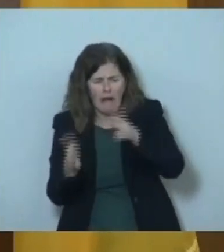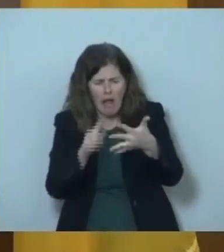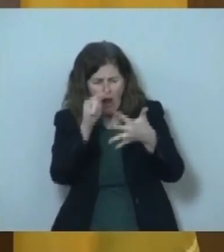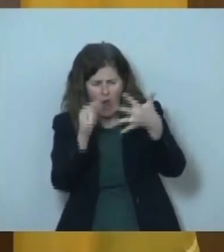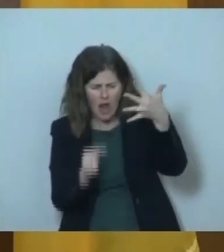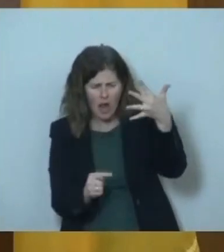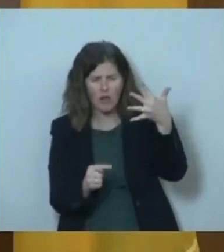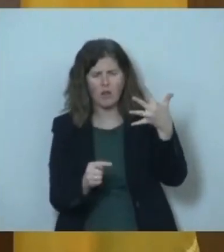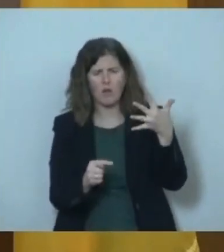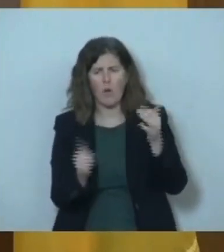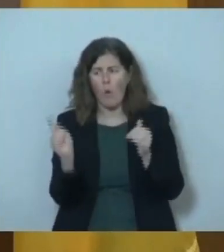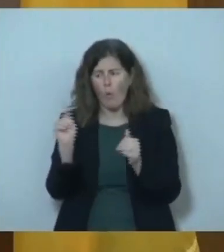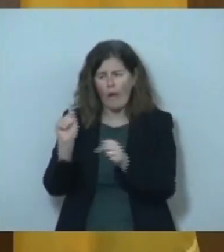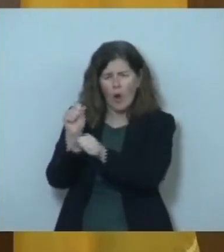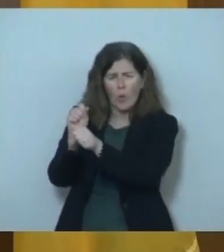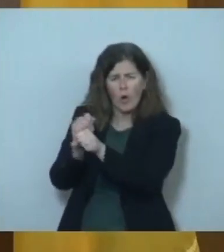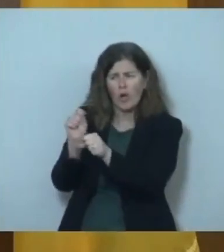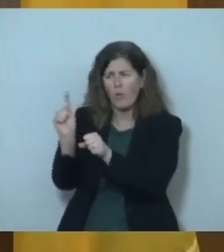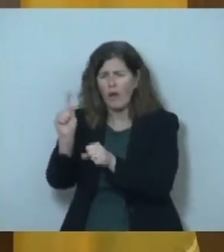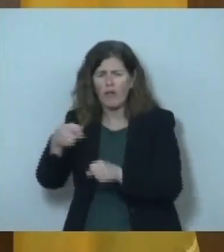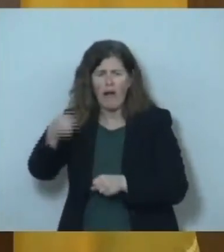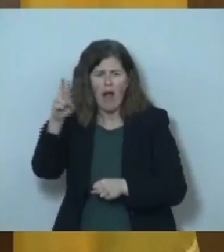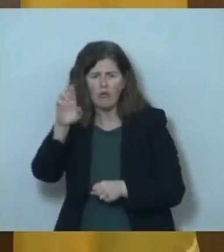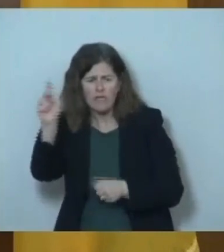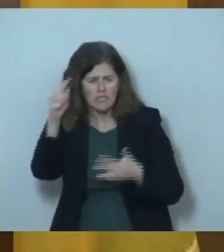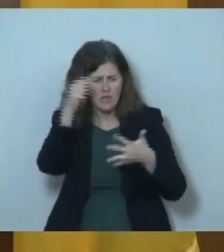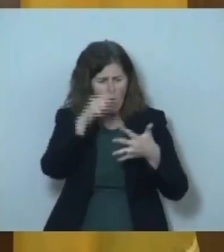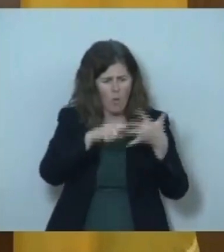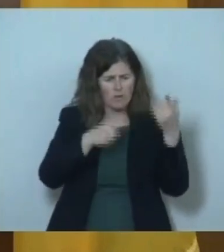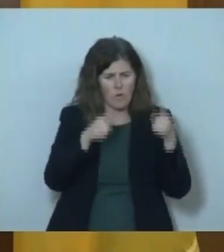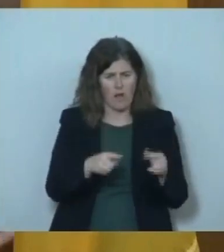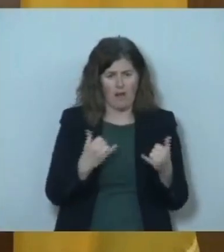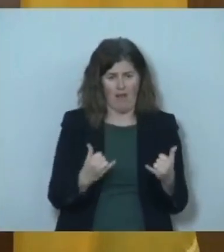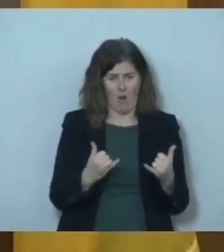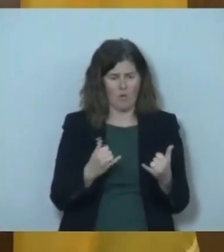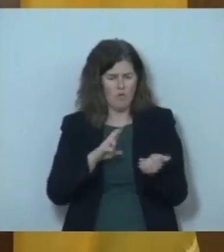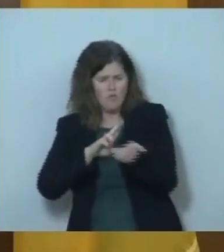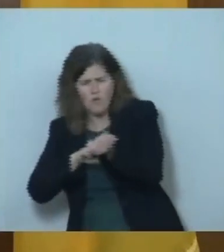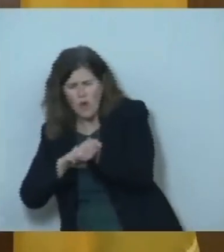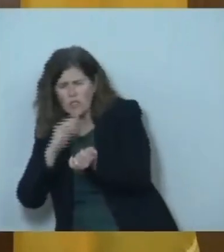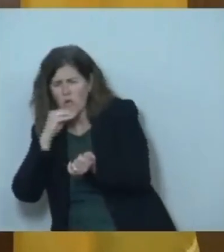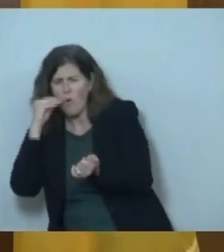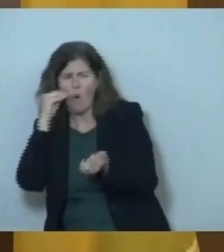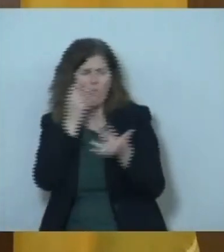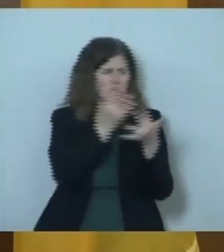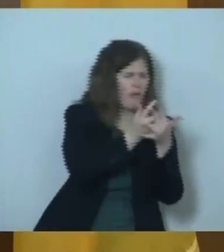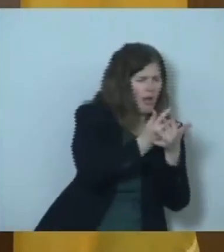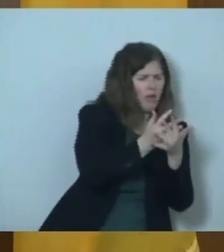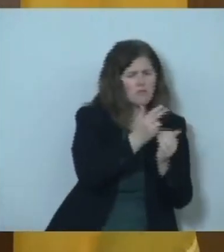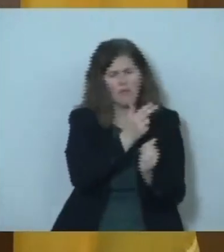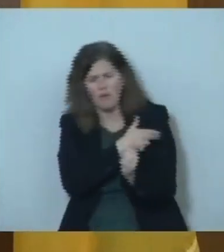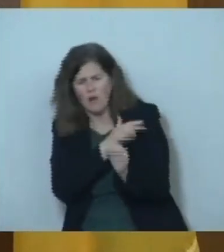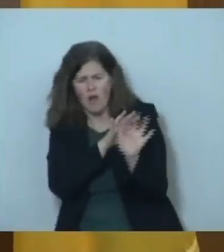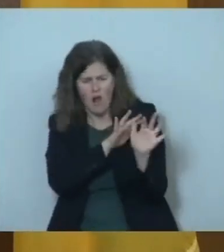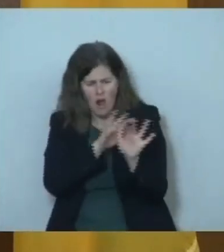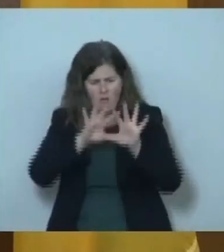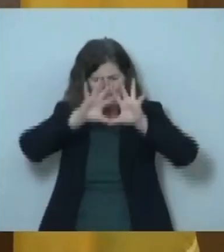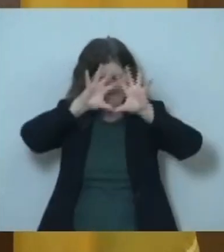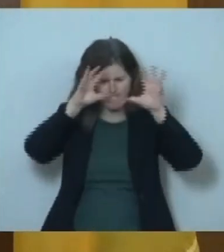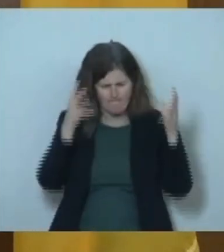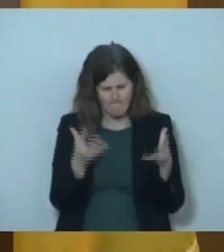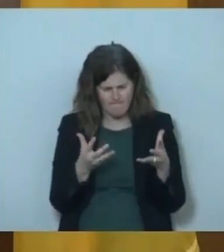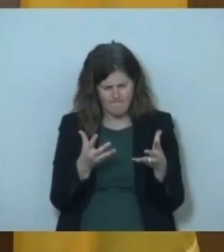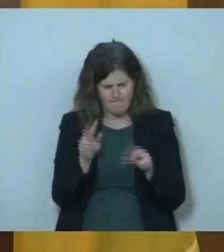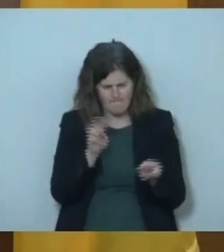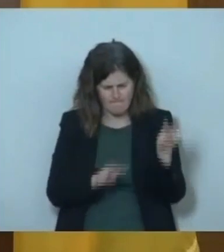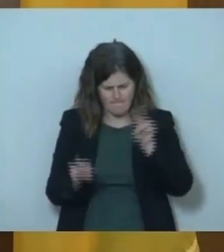where the occupations are, where the high-risk areas are, what's going on in nursing homes and corrections and hospitals. We look at every single one